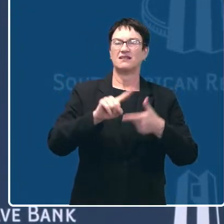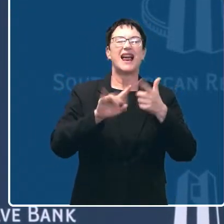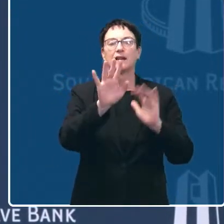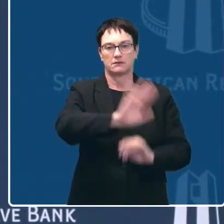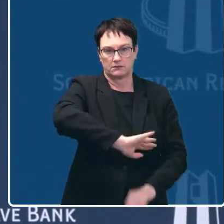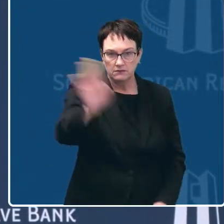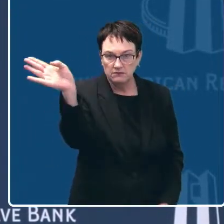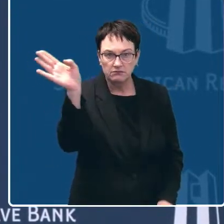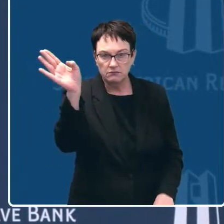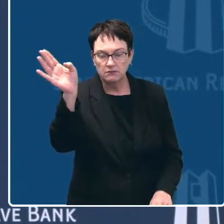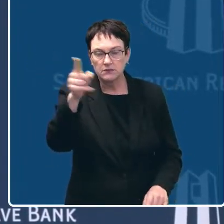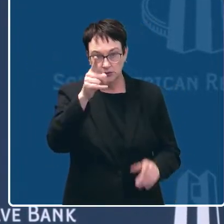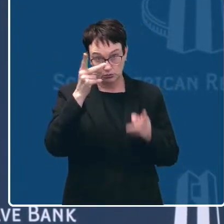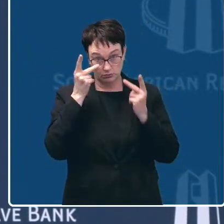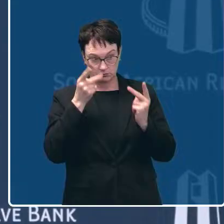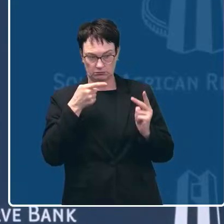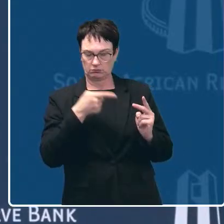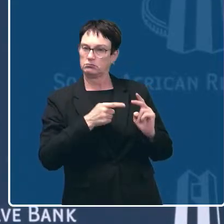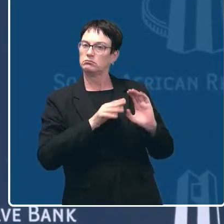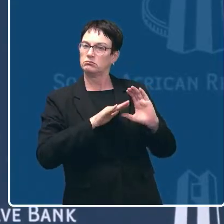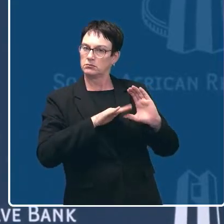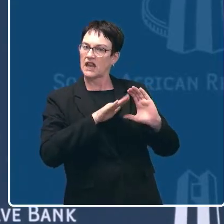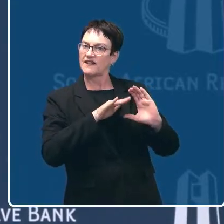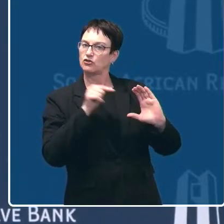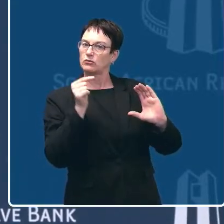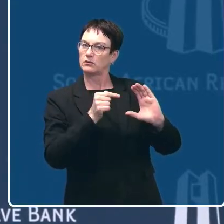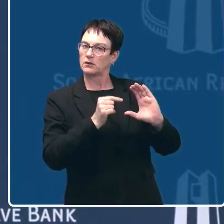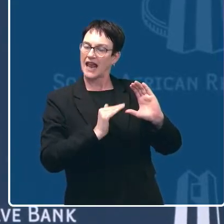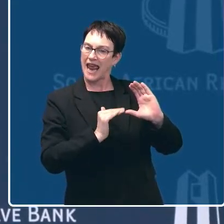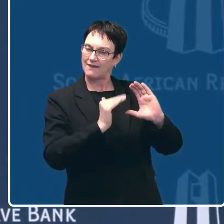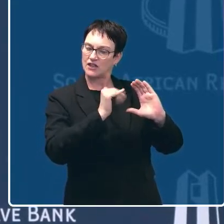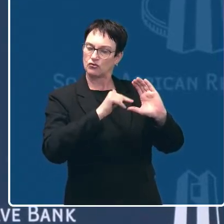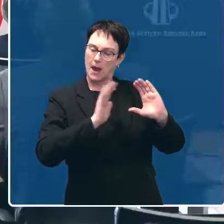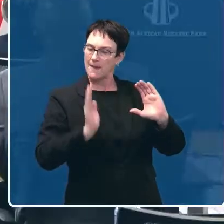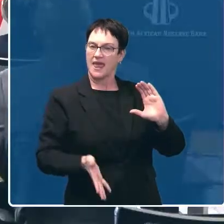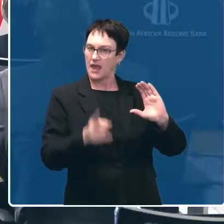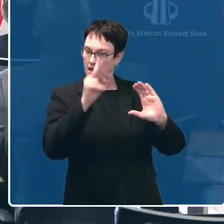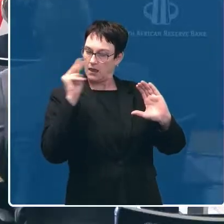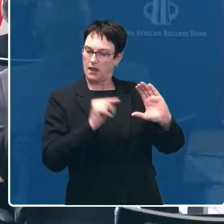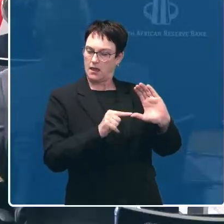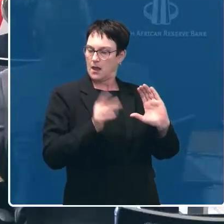at where we are going with respect to inflation.